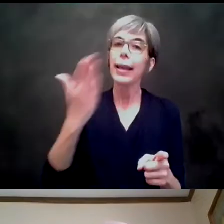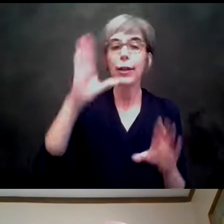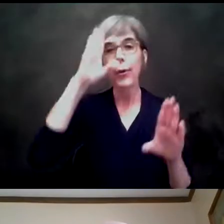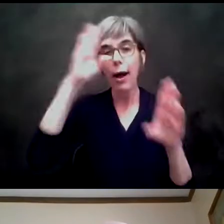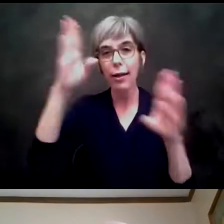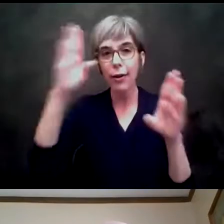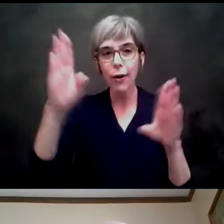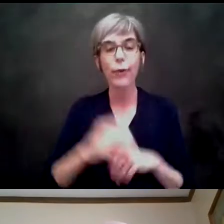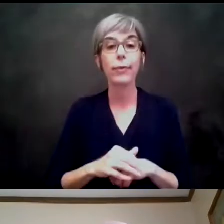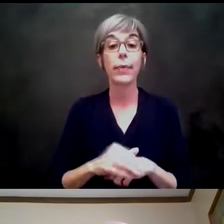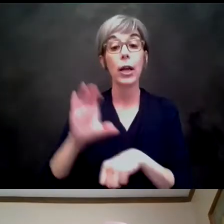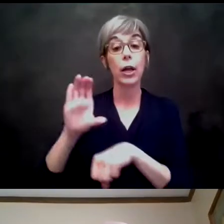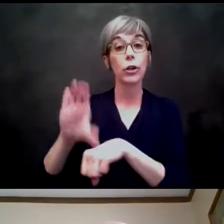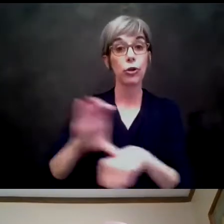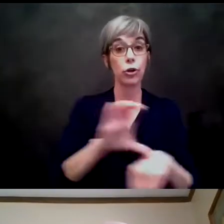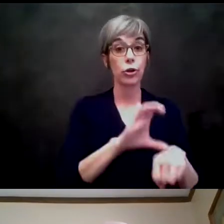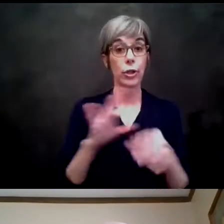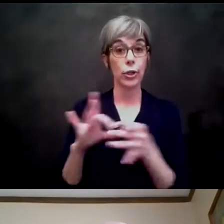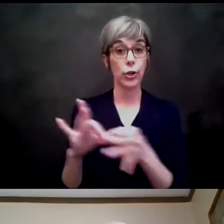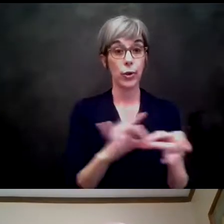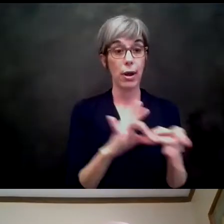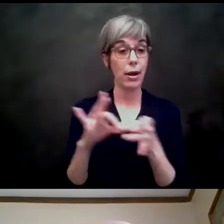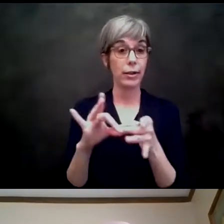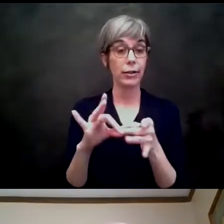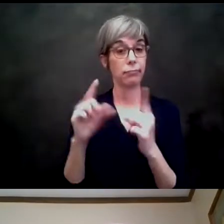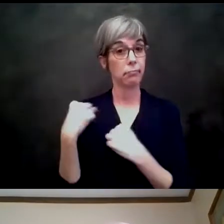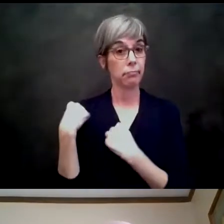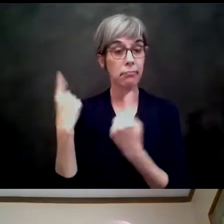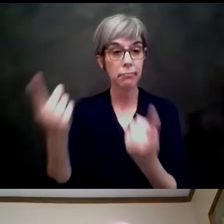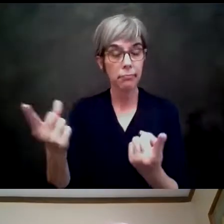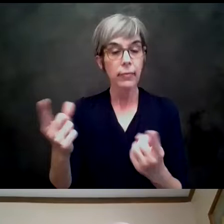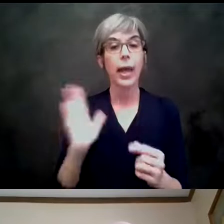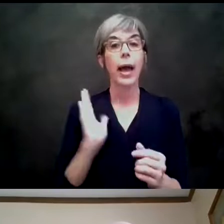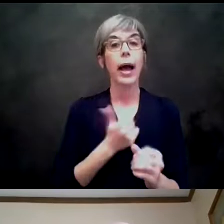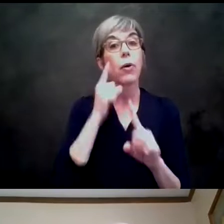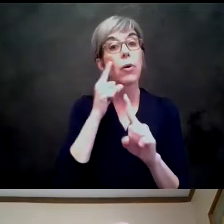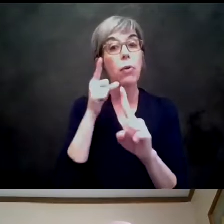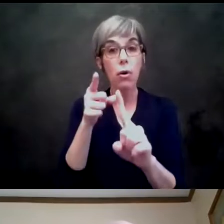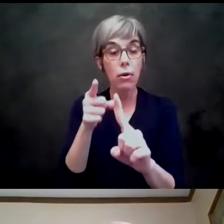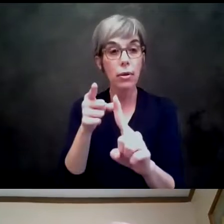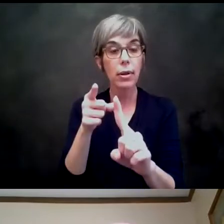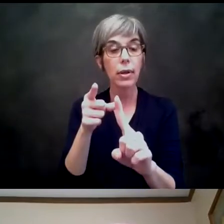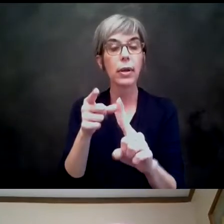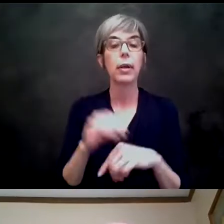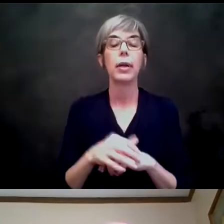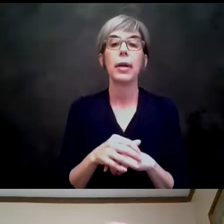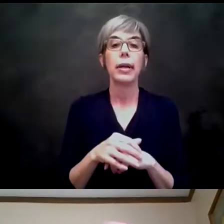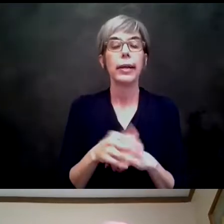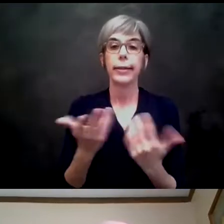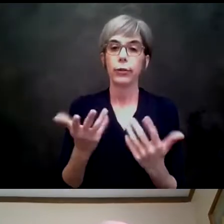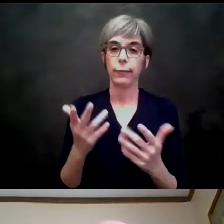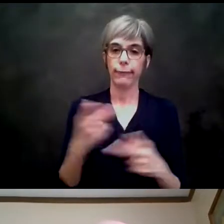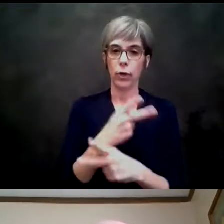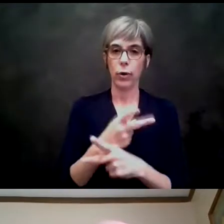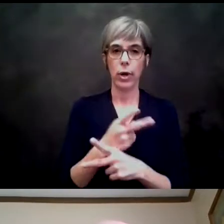everybody. Churches United has been at the forefront of trying to cope with the changes